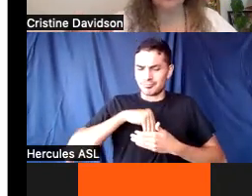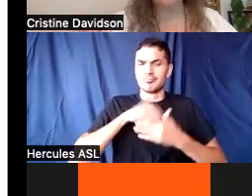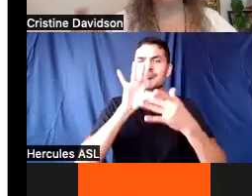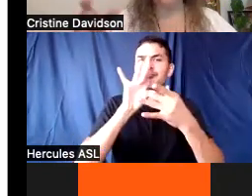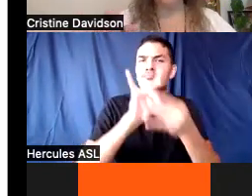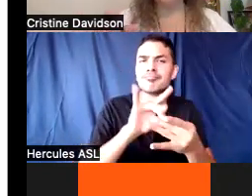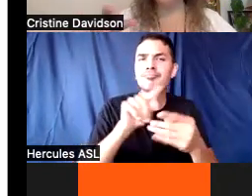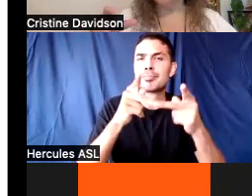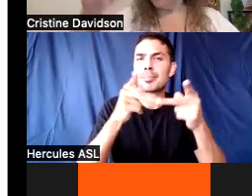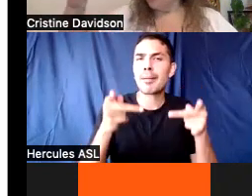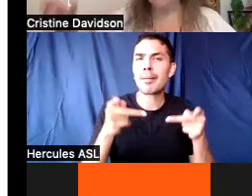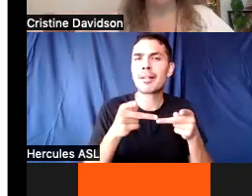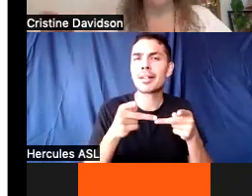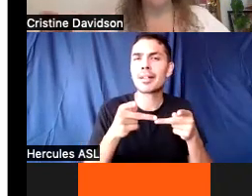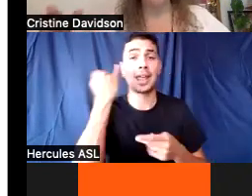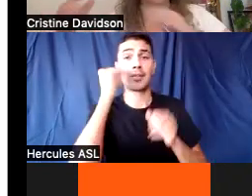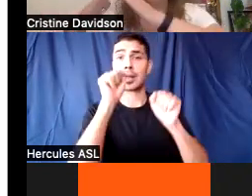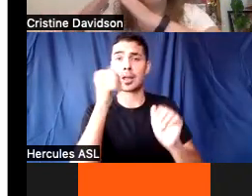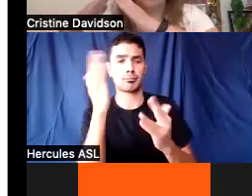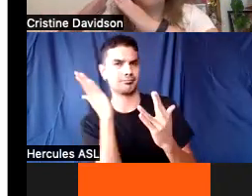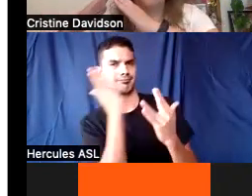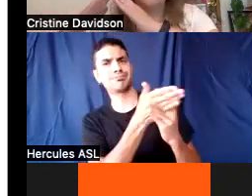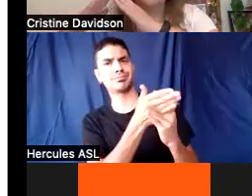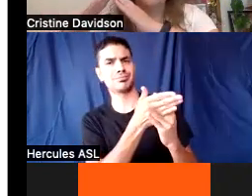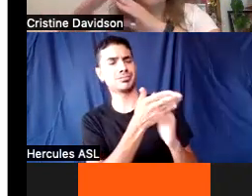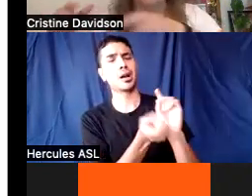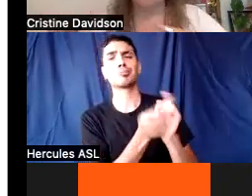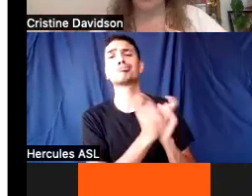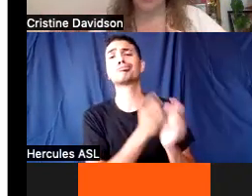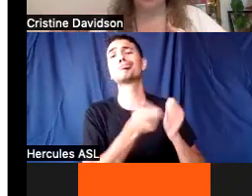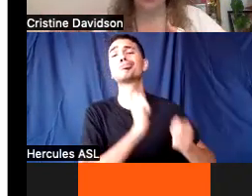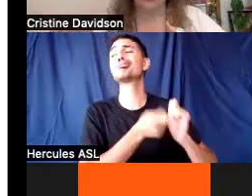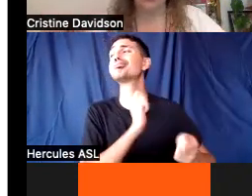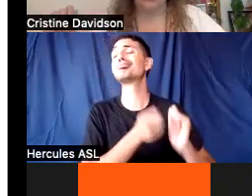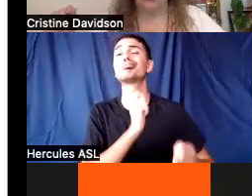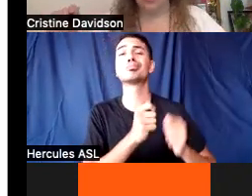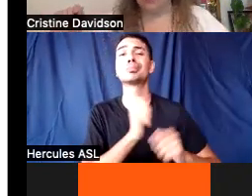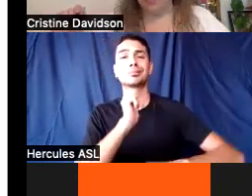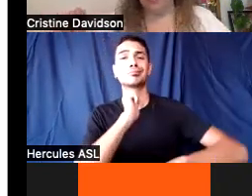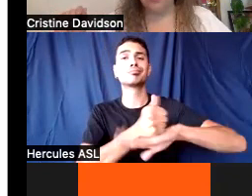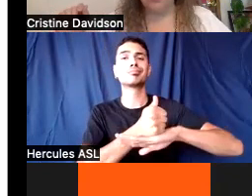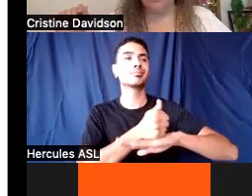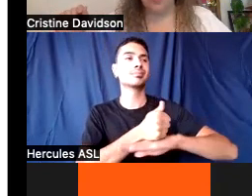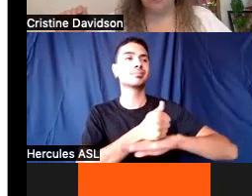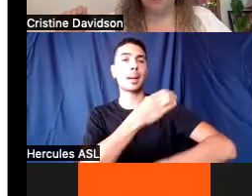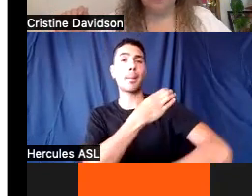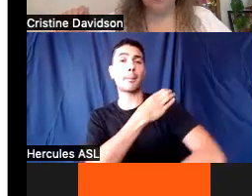those things and replace it with something else about hierarchy, about power,